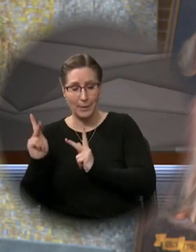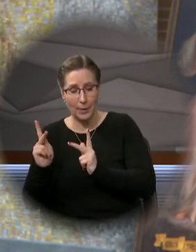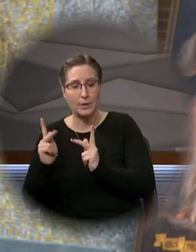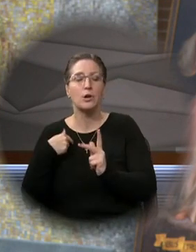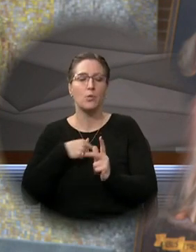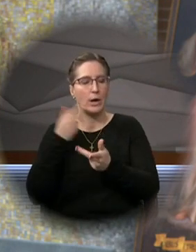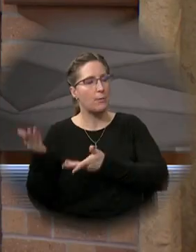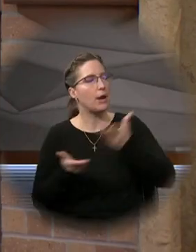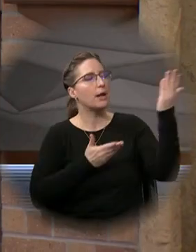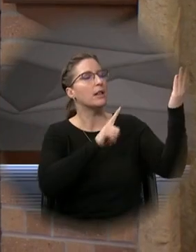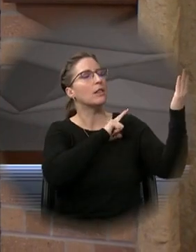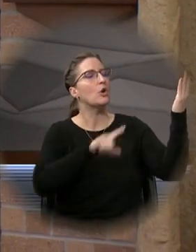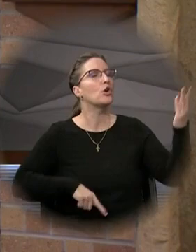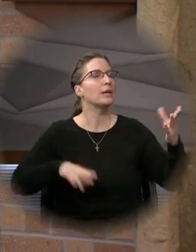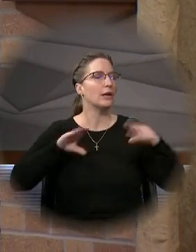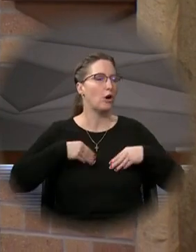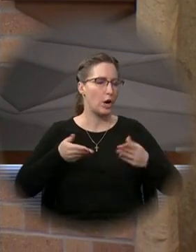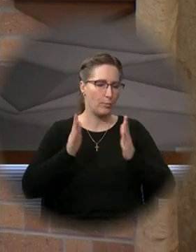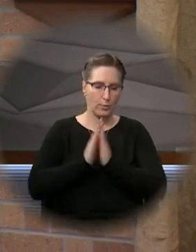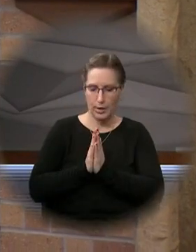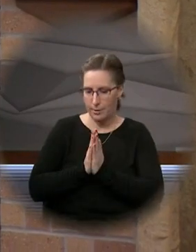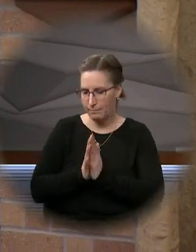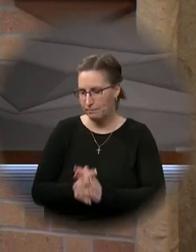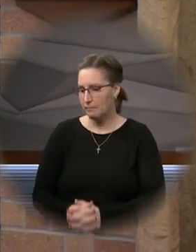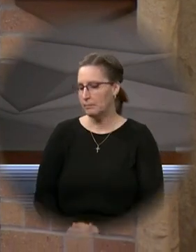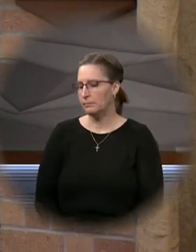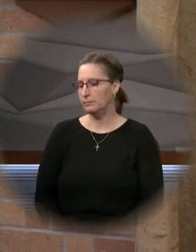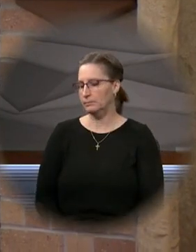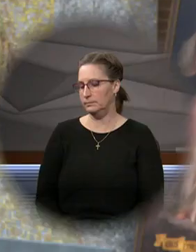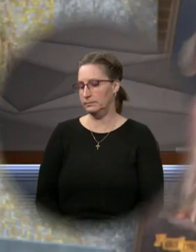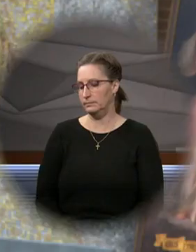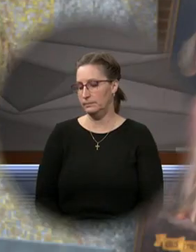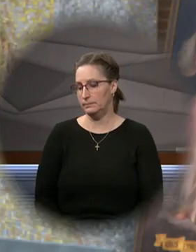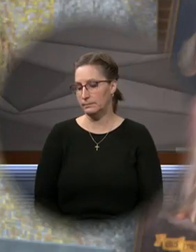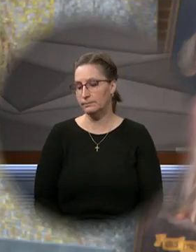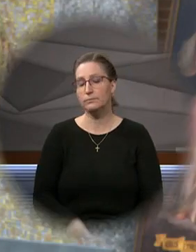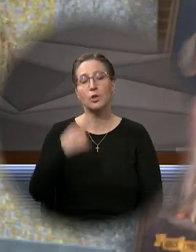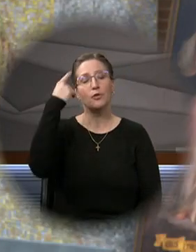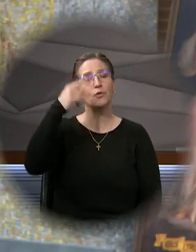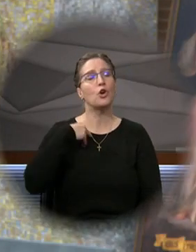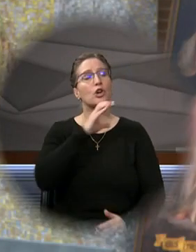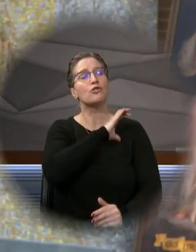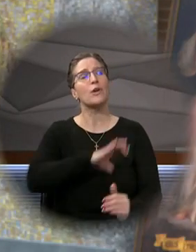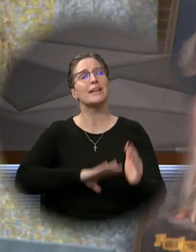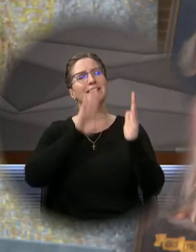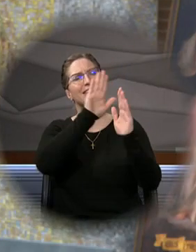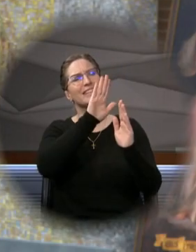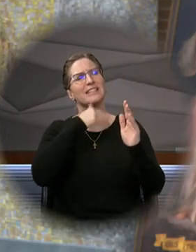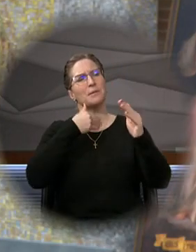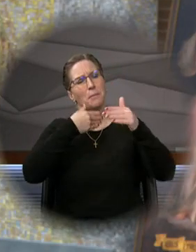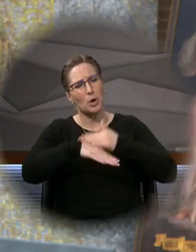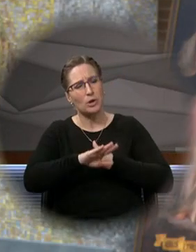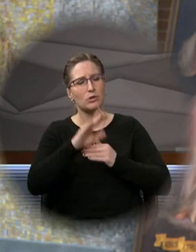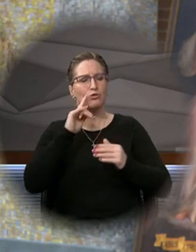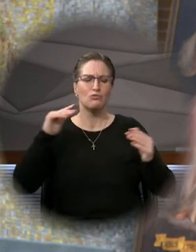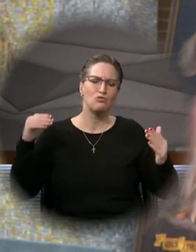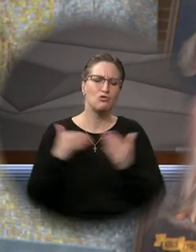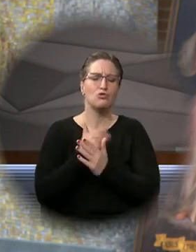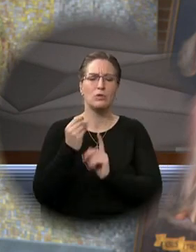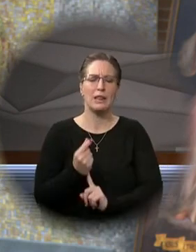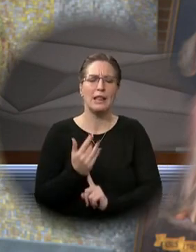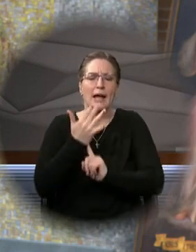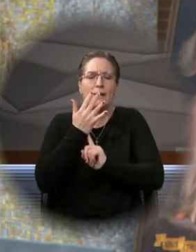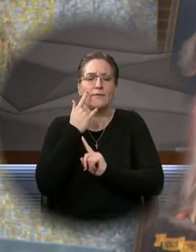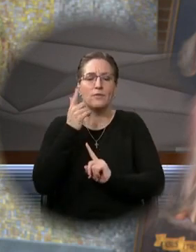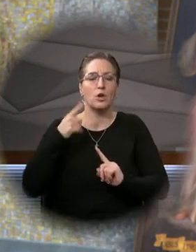We pray to the Lord. Lord, hear our prayer. For the birth of Christ to rekindle a new light in the